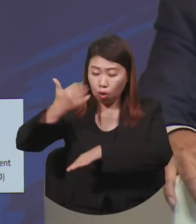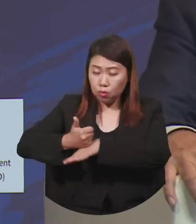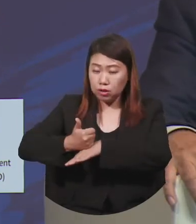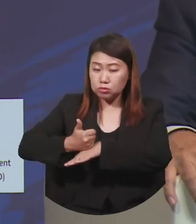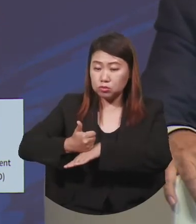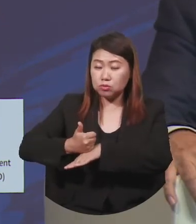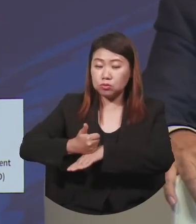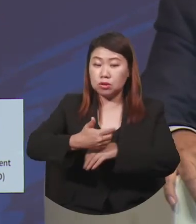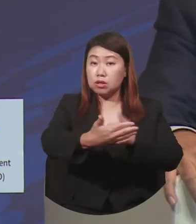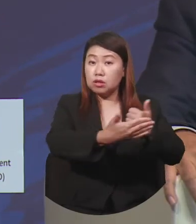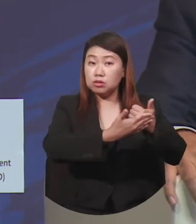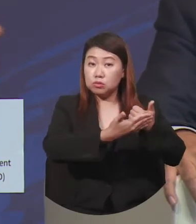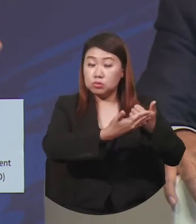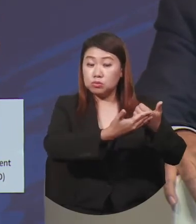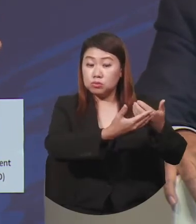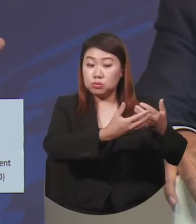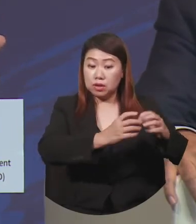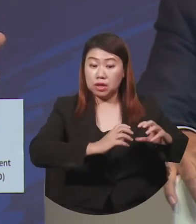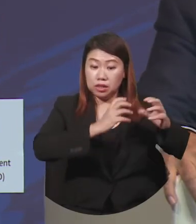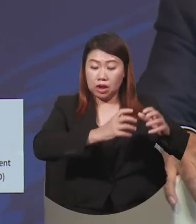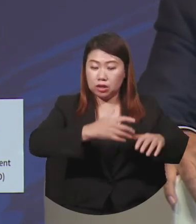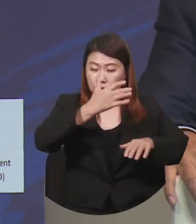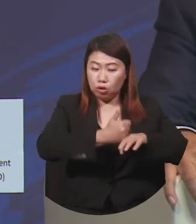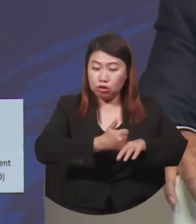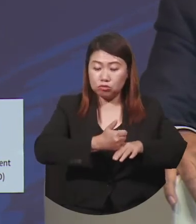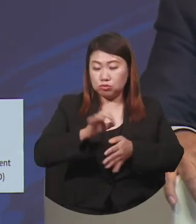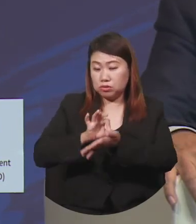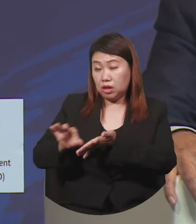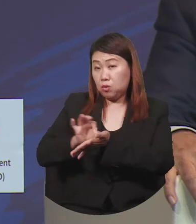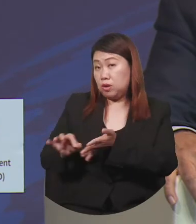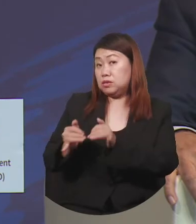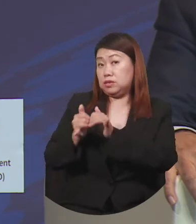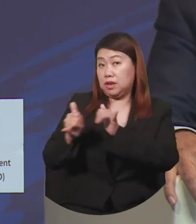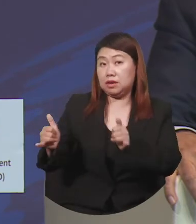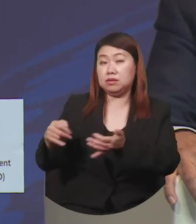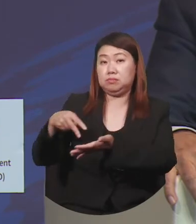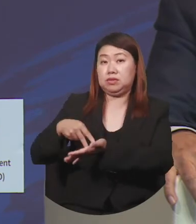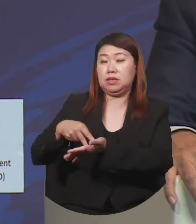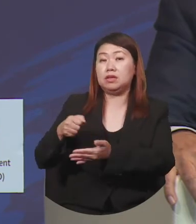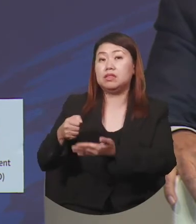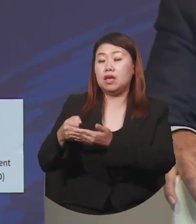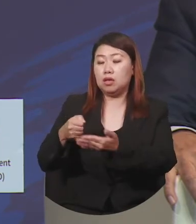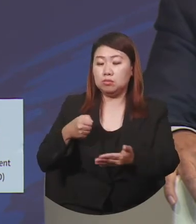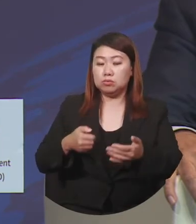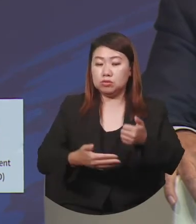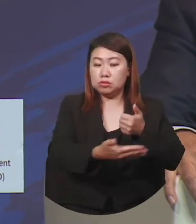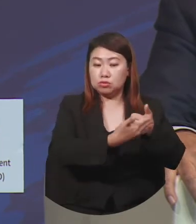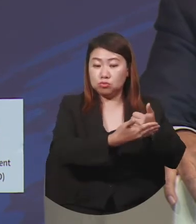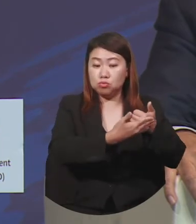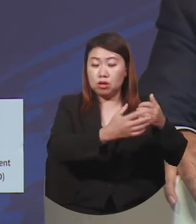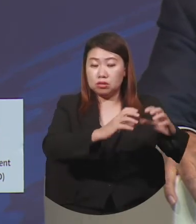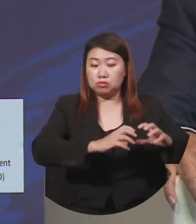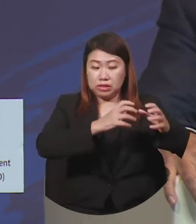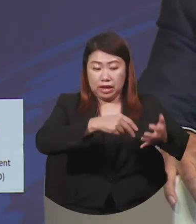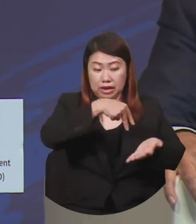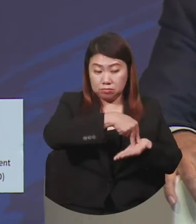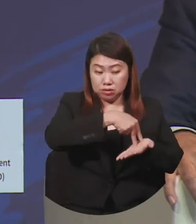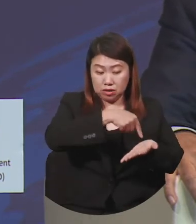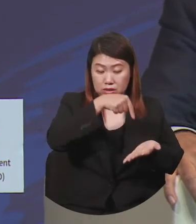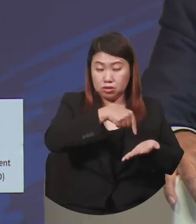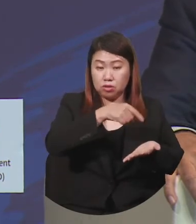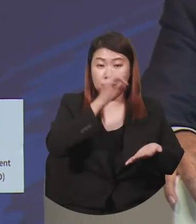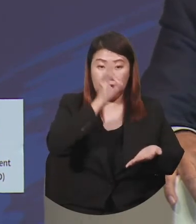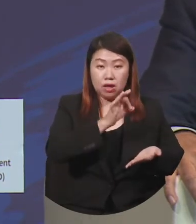that are going to get the most out of this. So, what is their role in this conversation? Not just local governments,